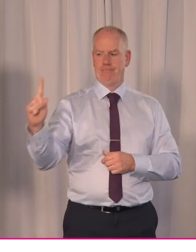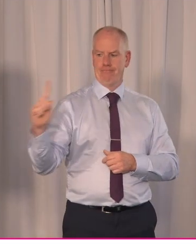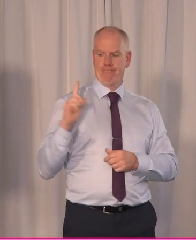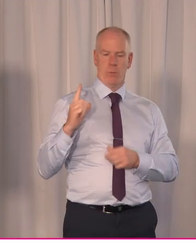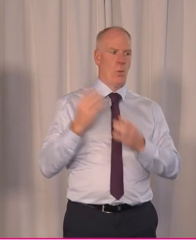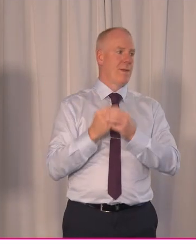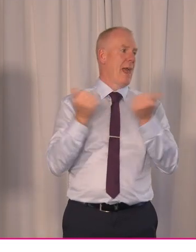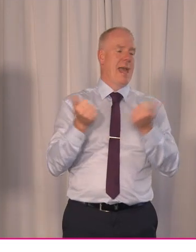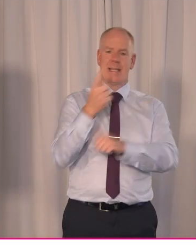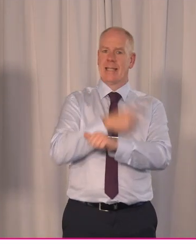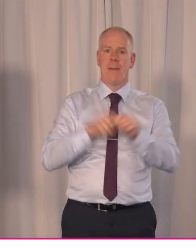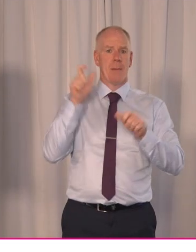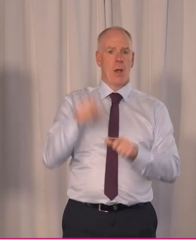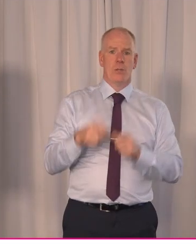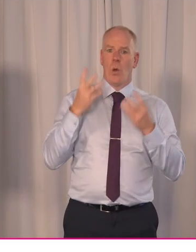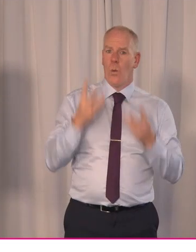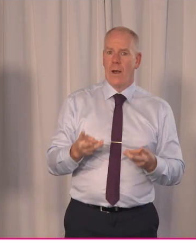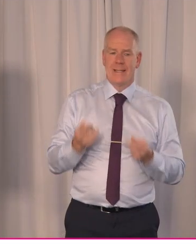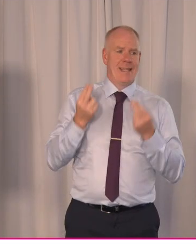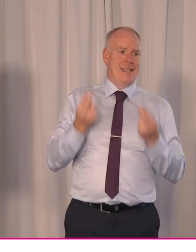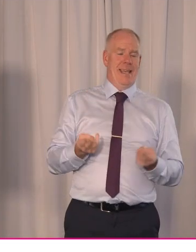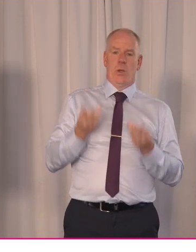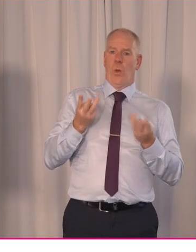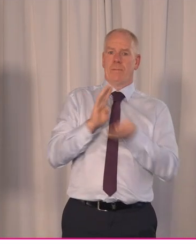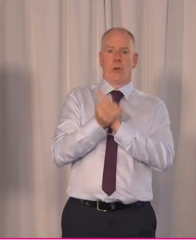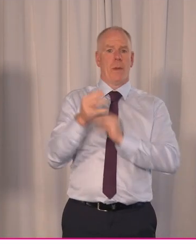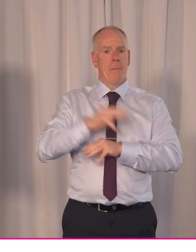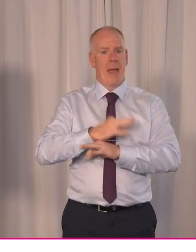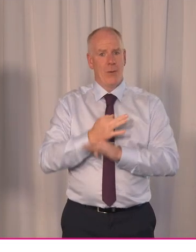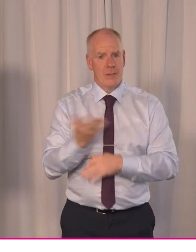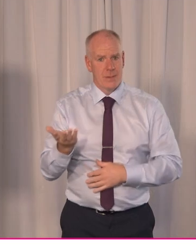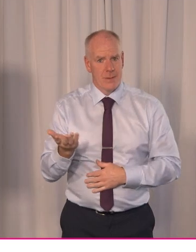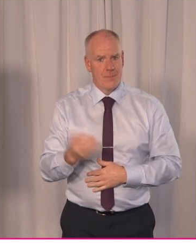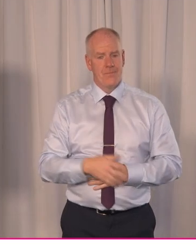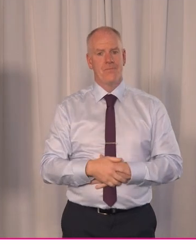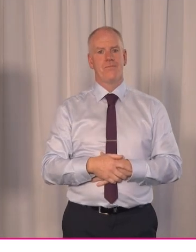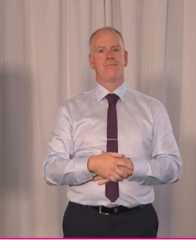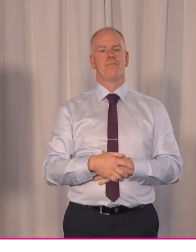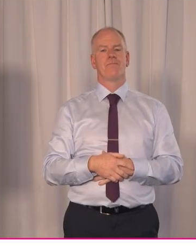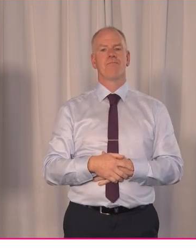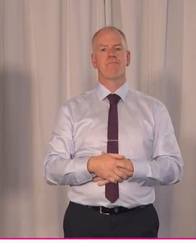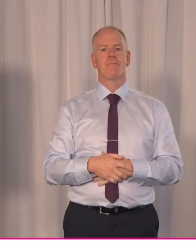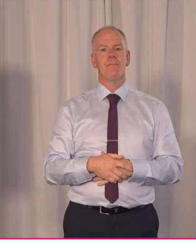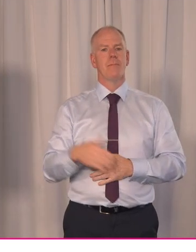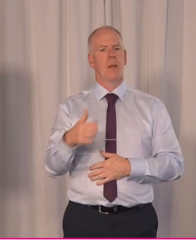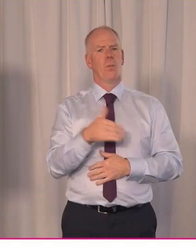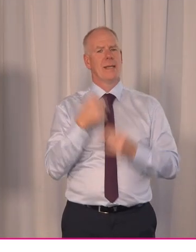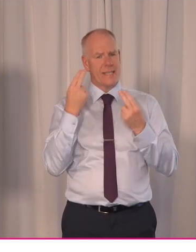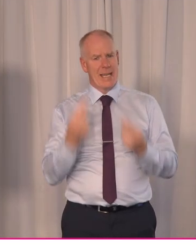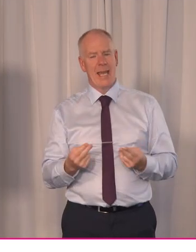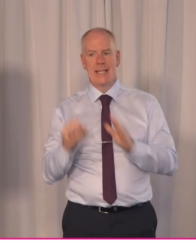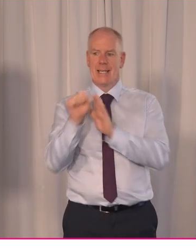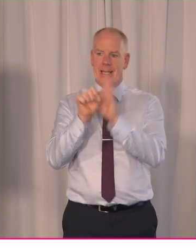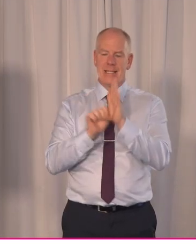disabled person that needs it and wants to become parents. And we need